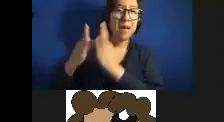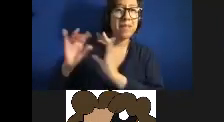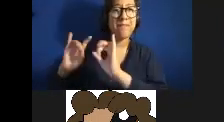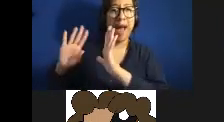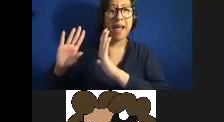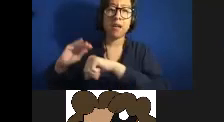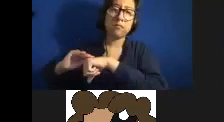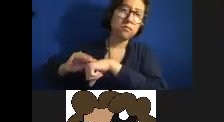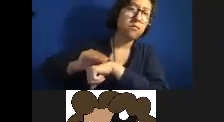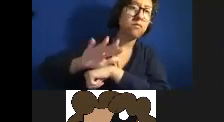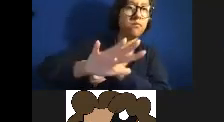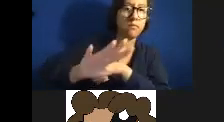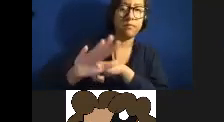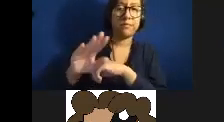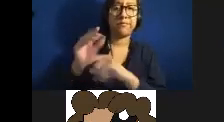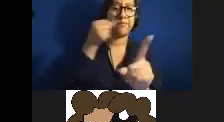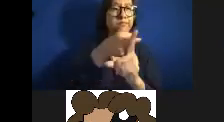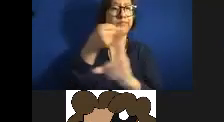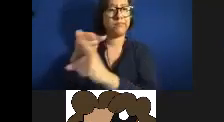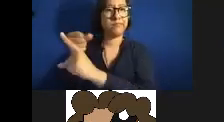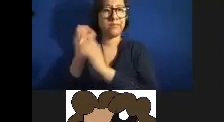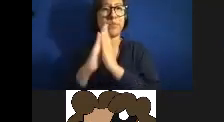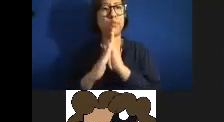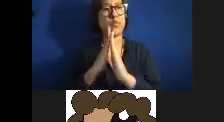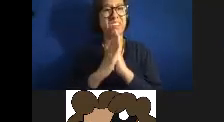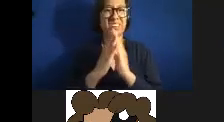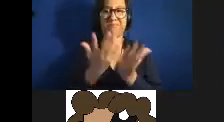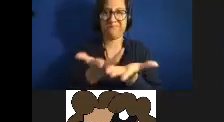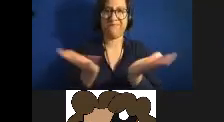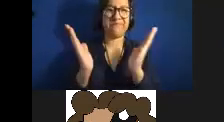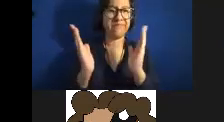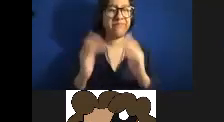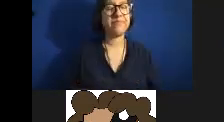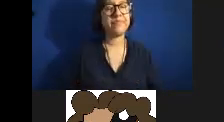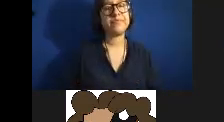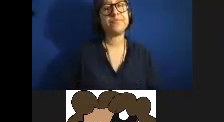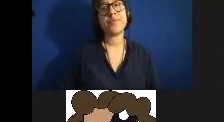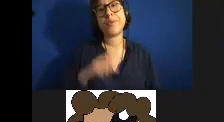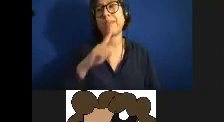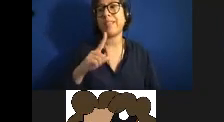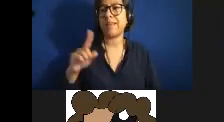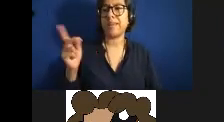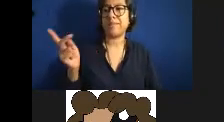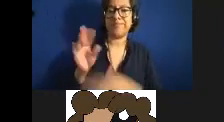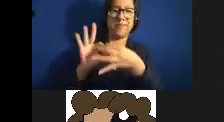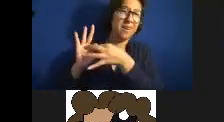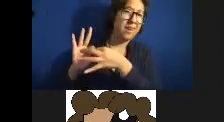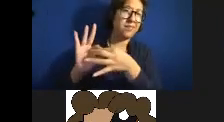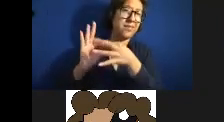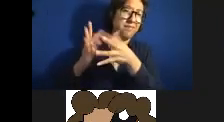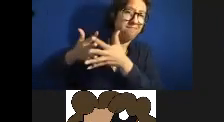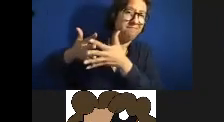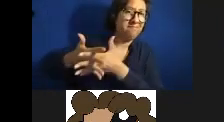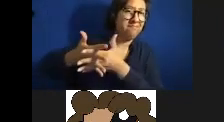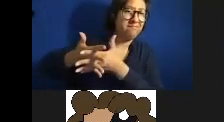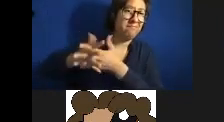in the streets. And so we see it as a through line that is really deeply connected.